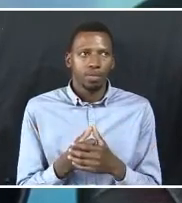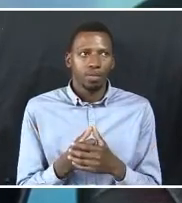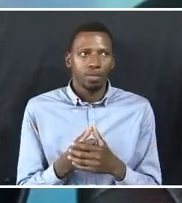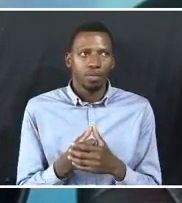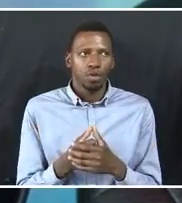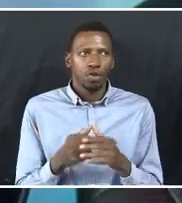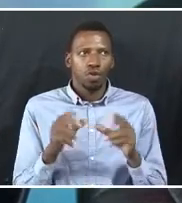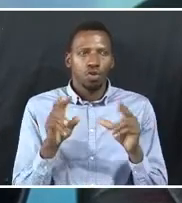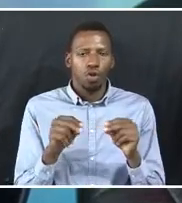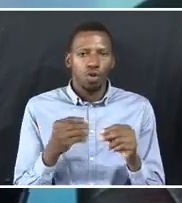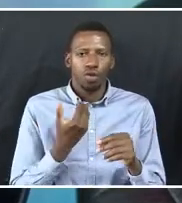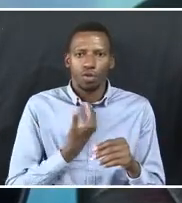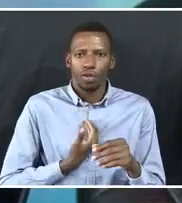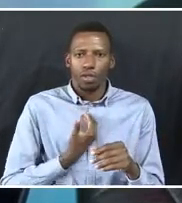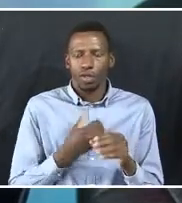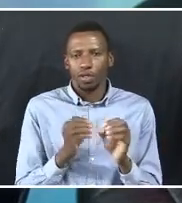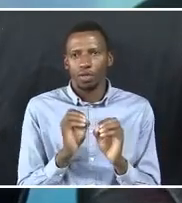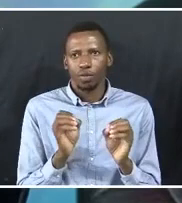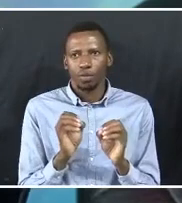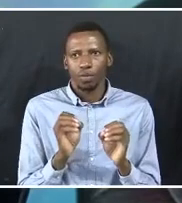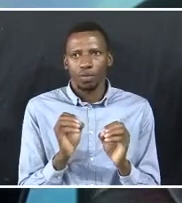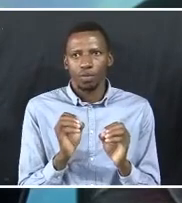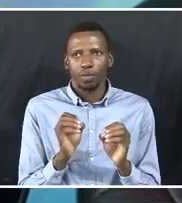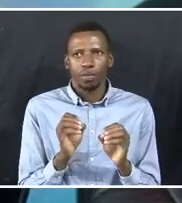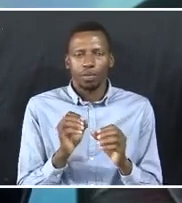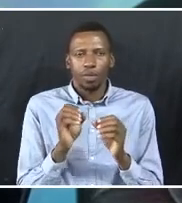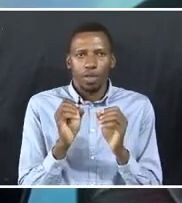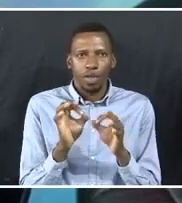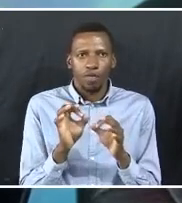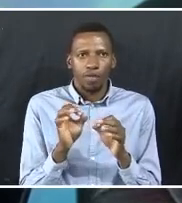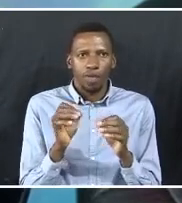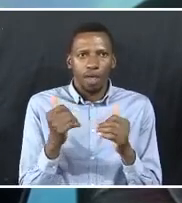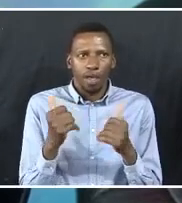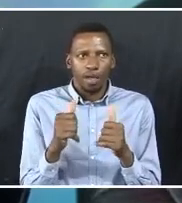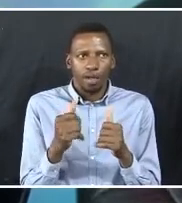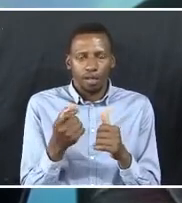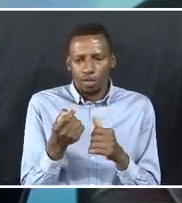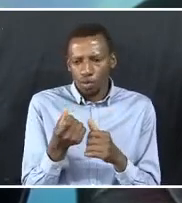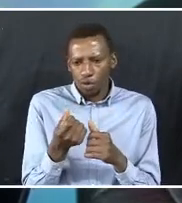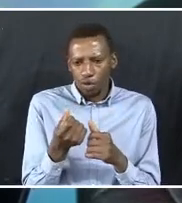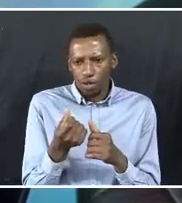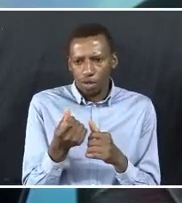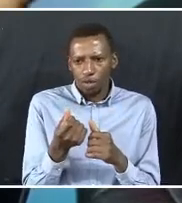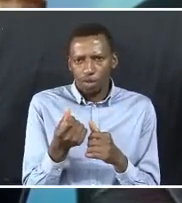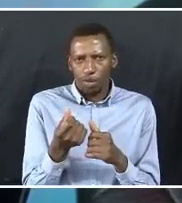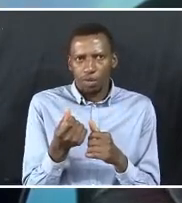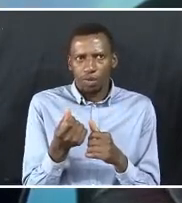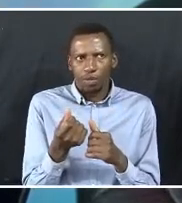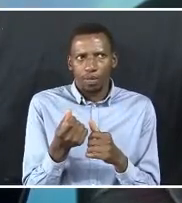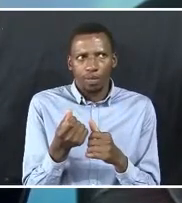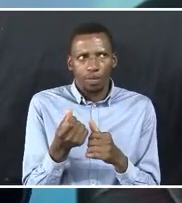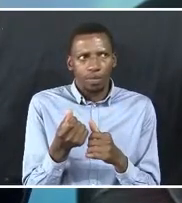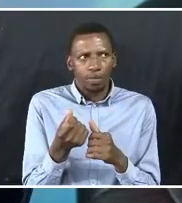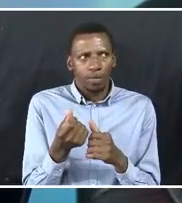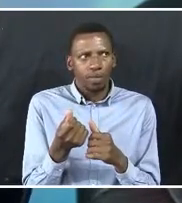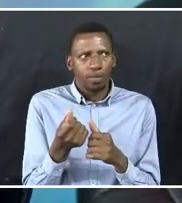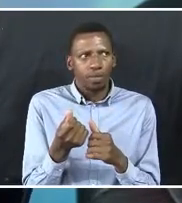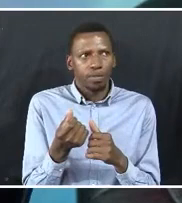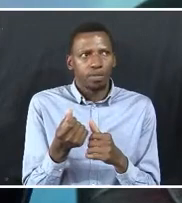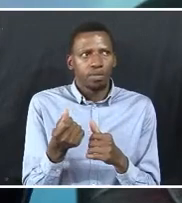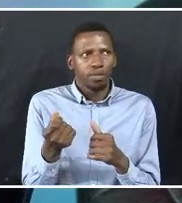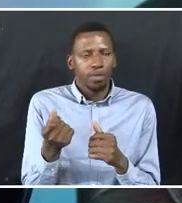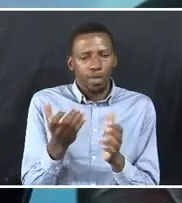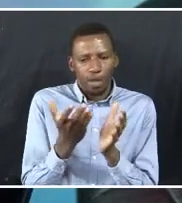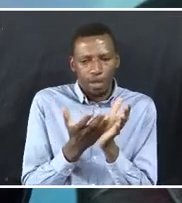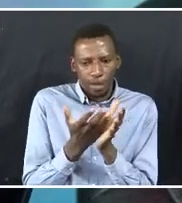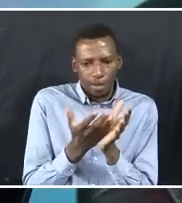that is done. If there is any slight cutting on the donor, it is just to get the line where it